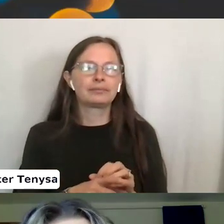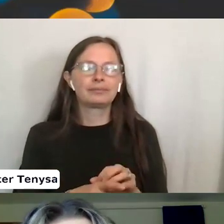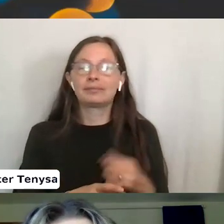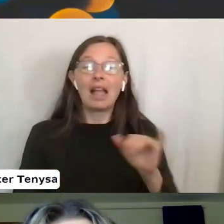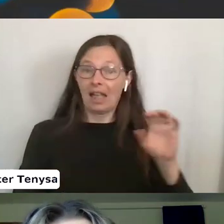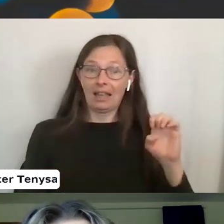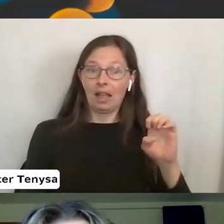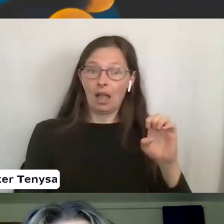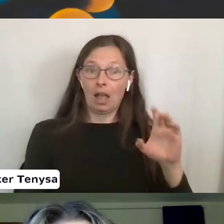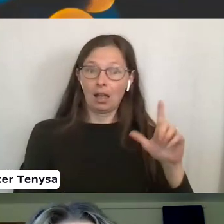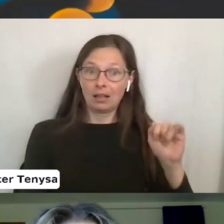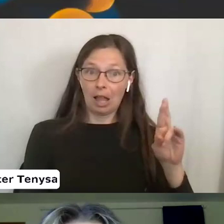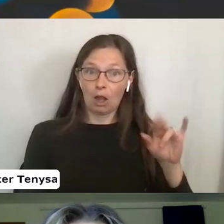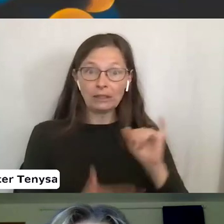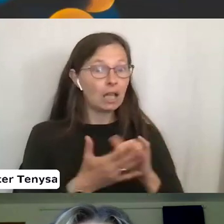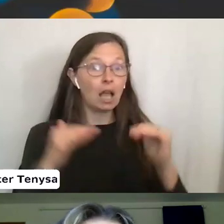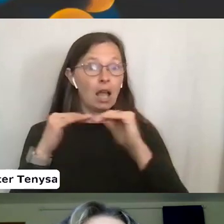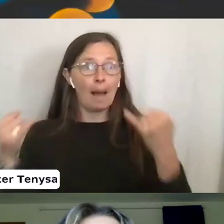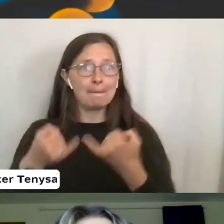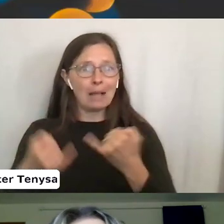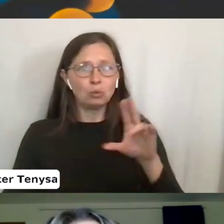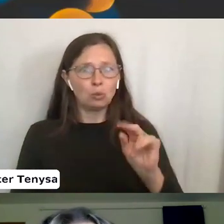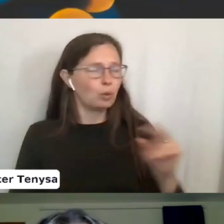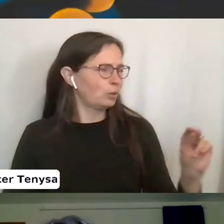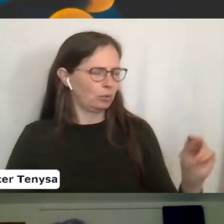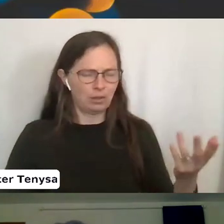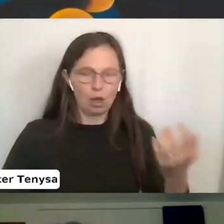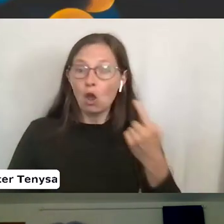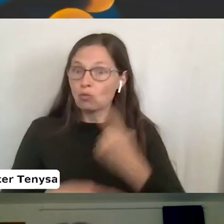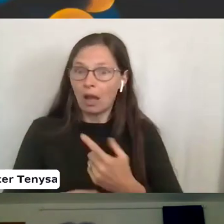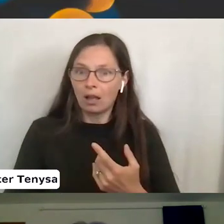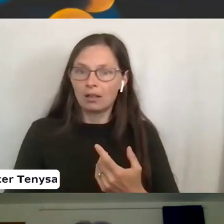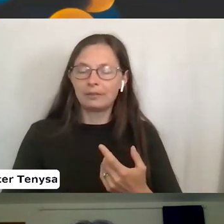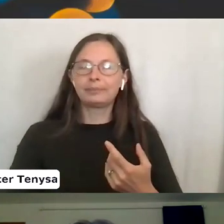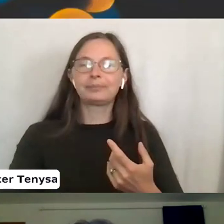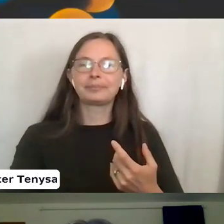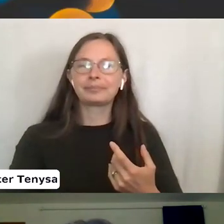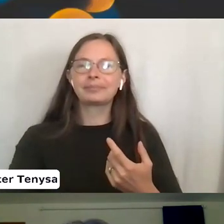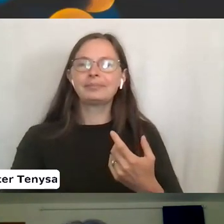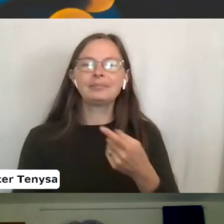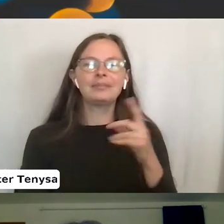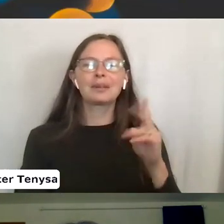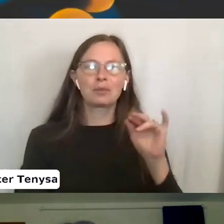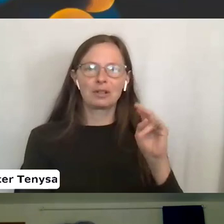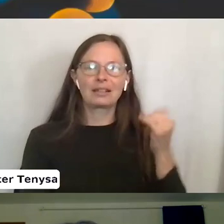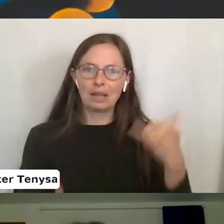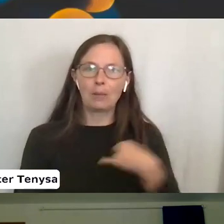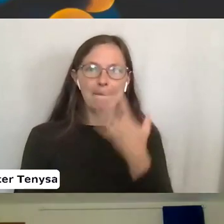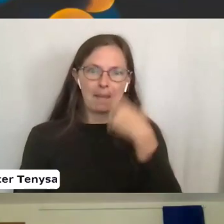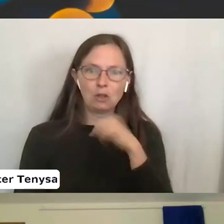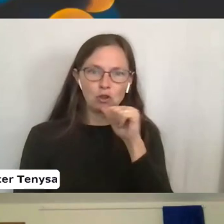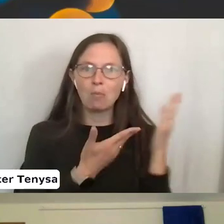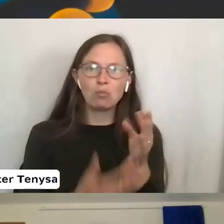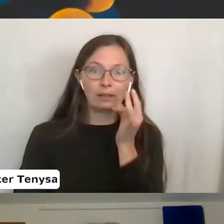eclair a pasta? No, I don't. No. Yeah, right. Now I'm I'm so talking mad about- that I did not bring a snack to this Zoom.